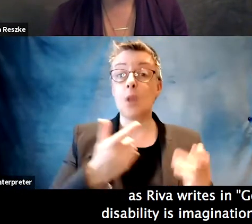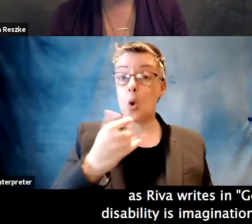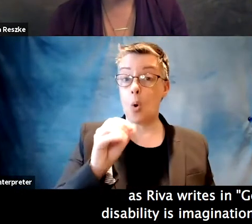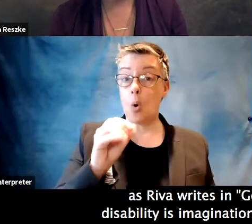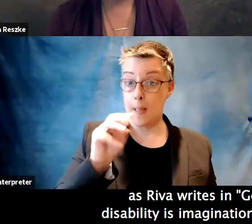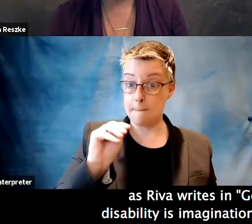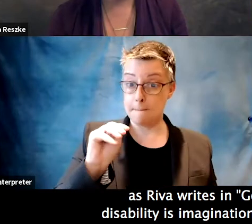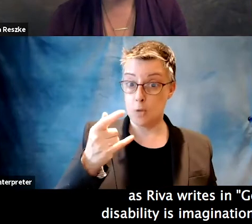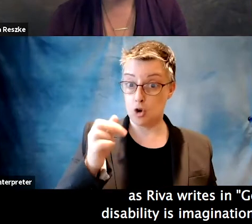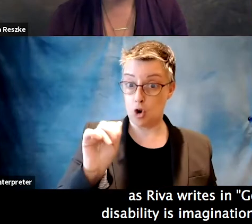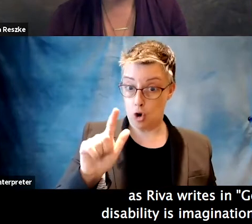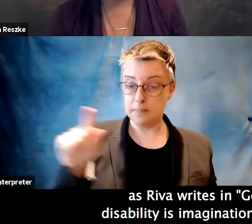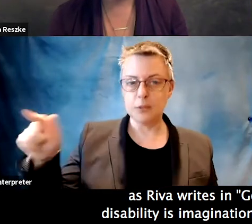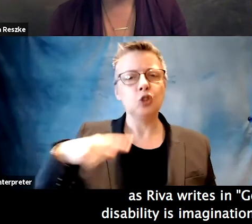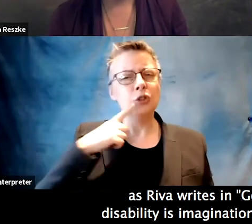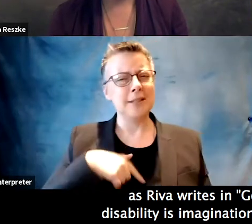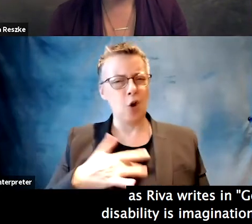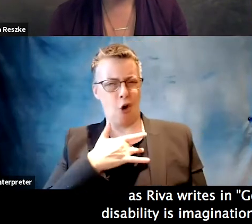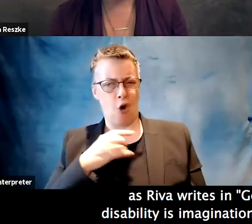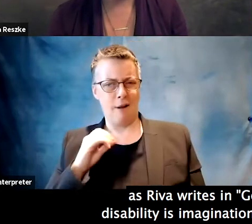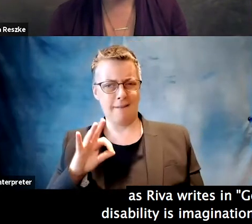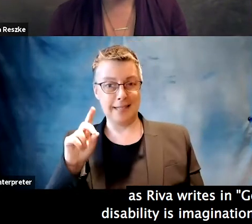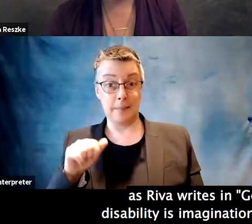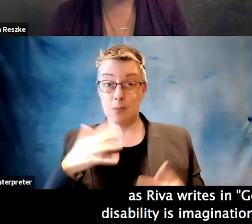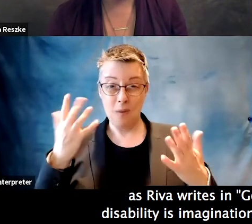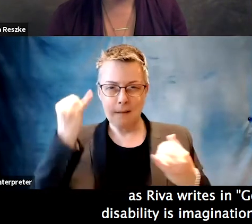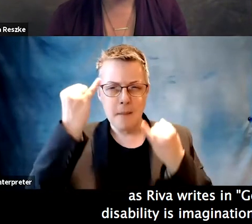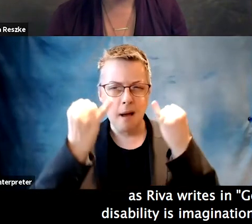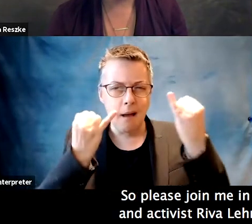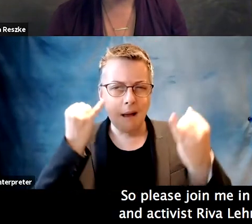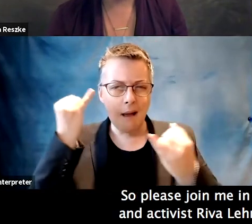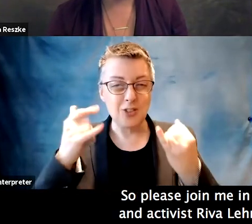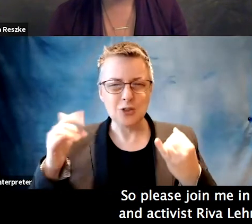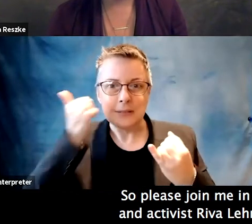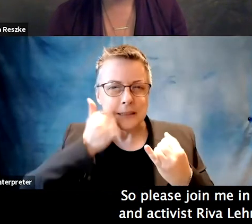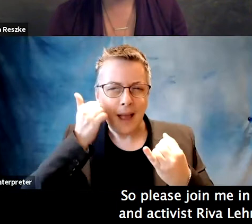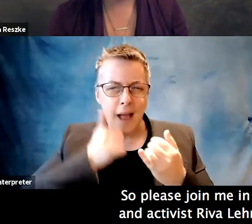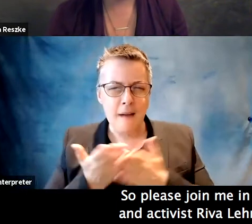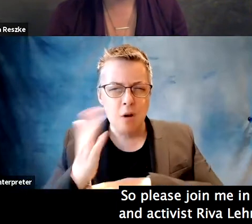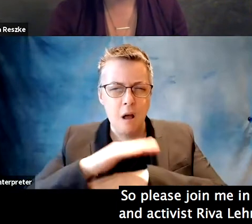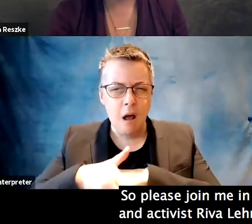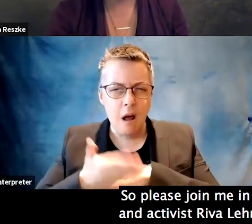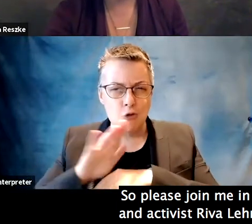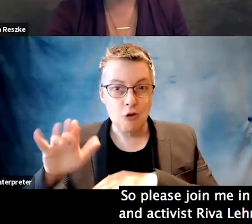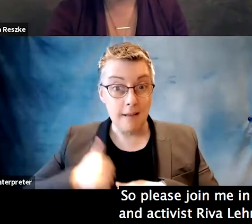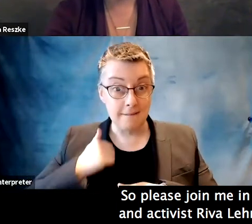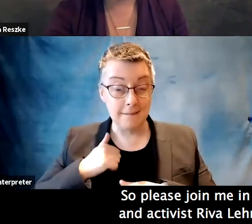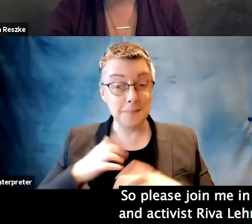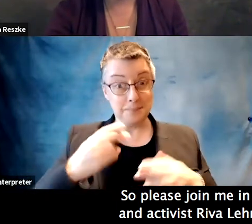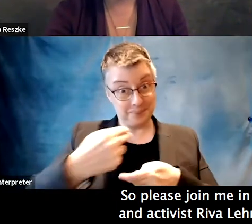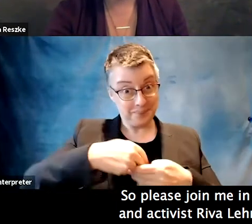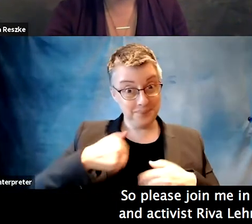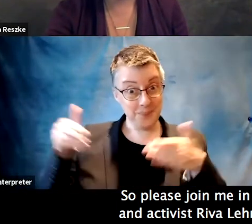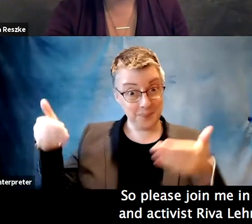heart of disability is imagination. She lives that every day. So please join me in welcoming artist,